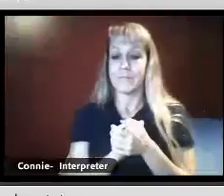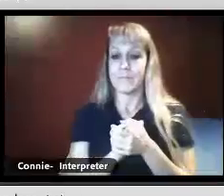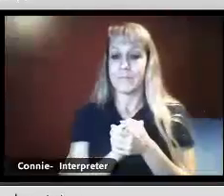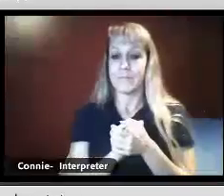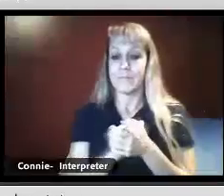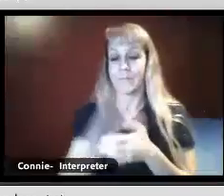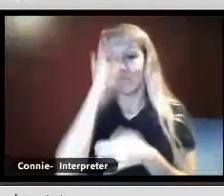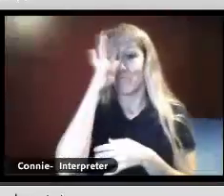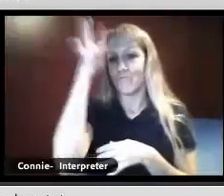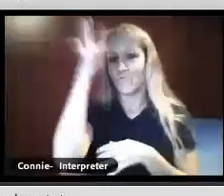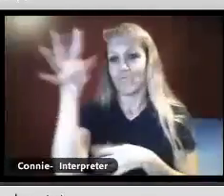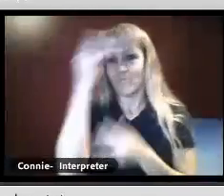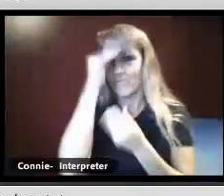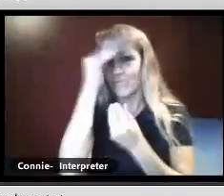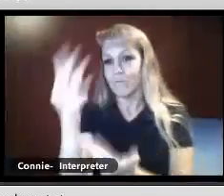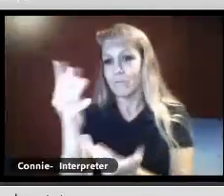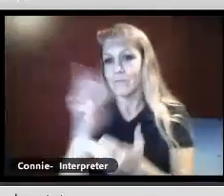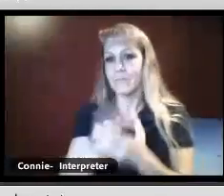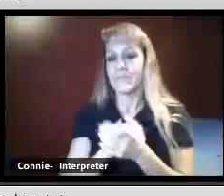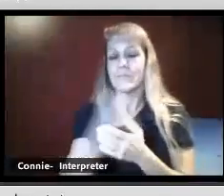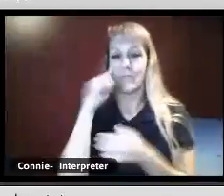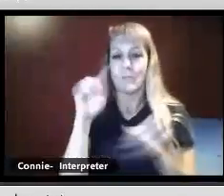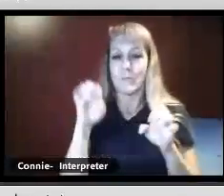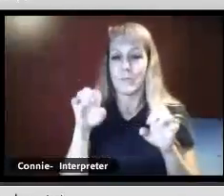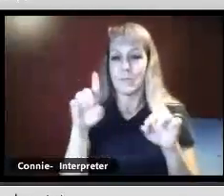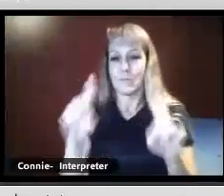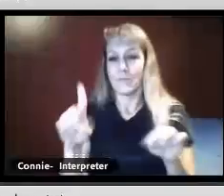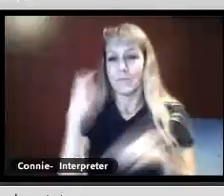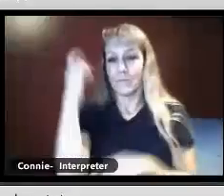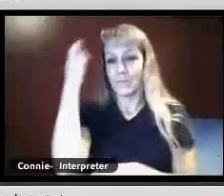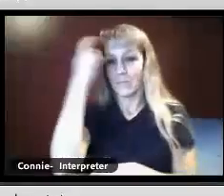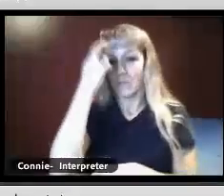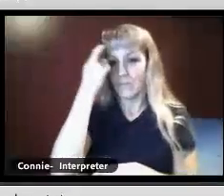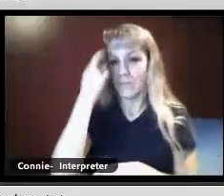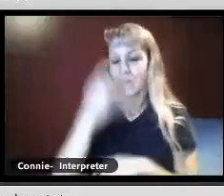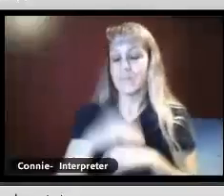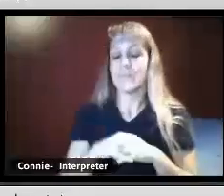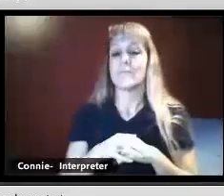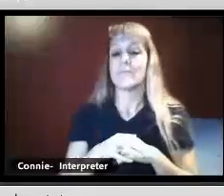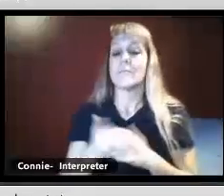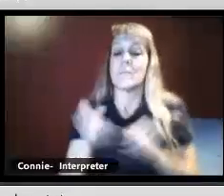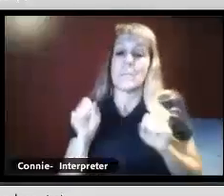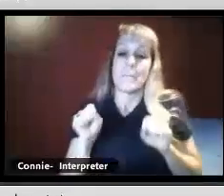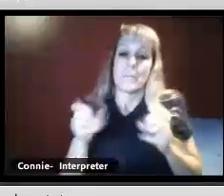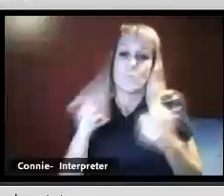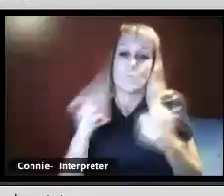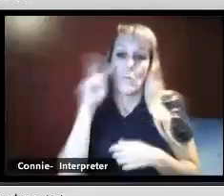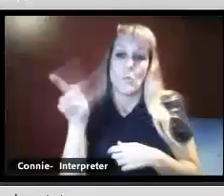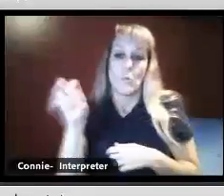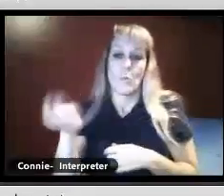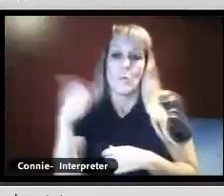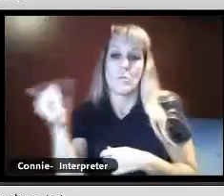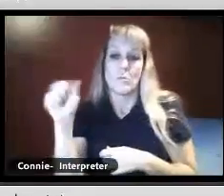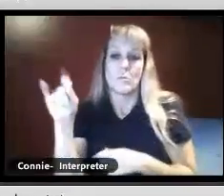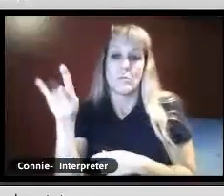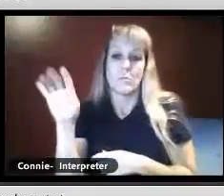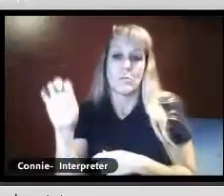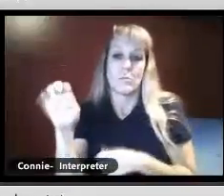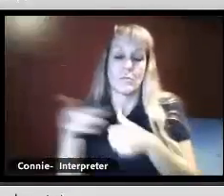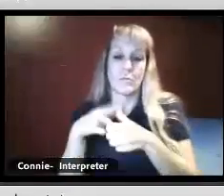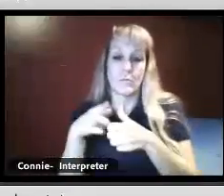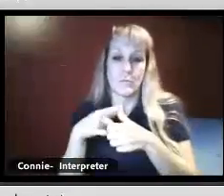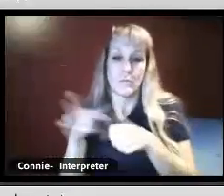creating materials specifically for educational purposes, you'll probably want to go to one of the other sites first and